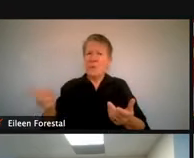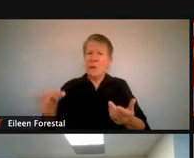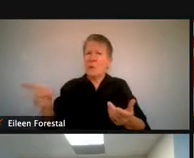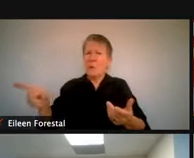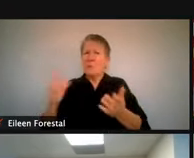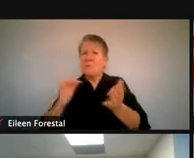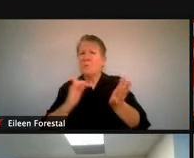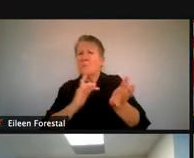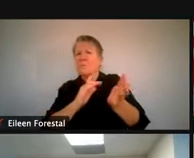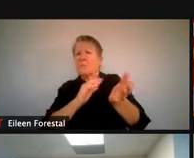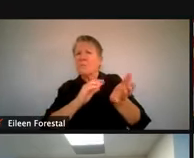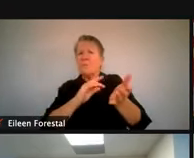Any or all the above? Good to have you.